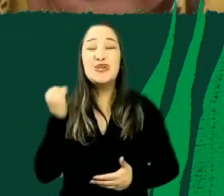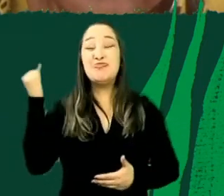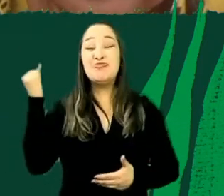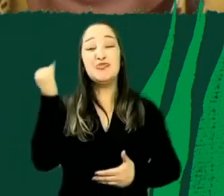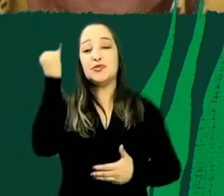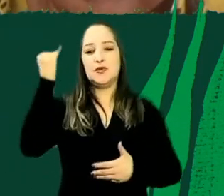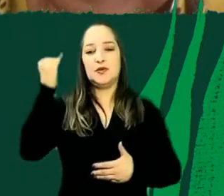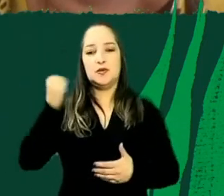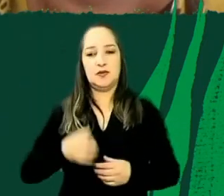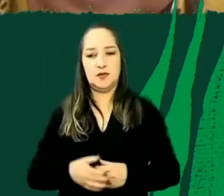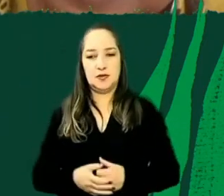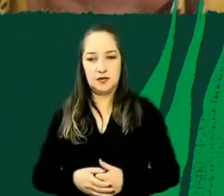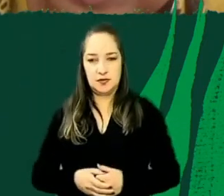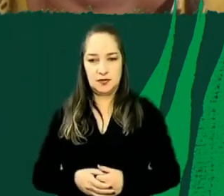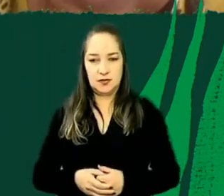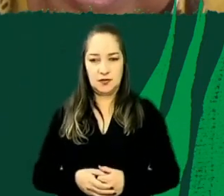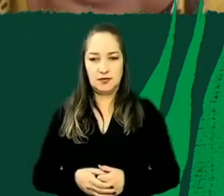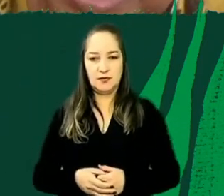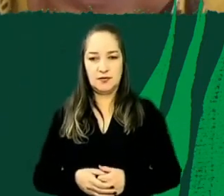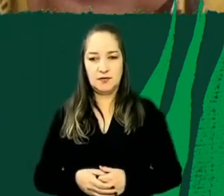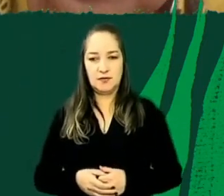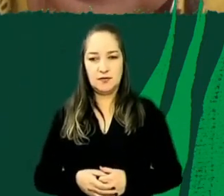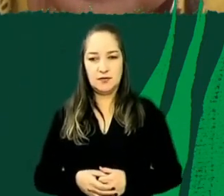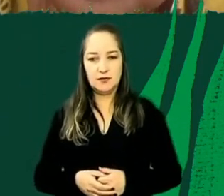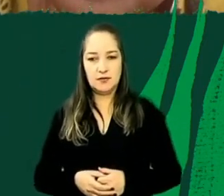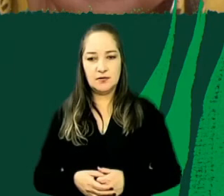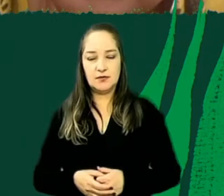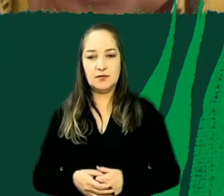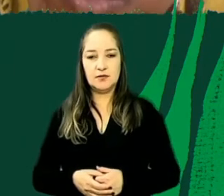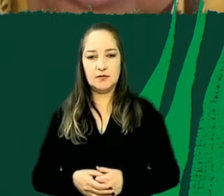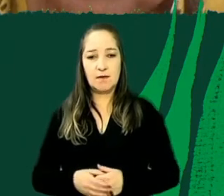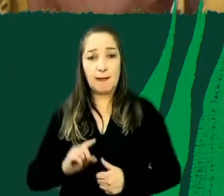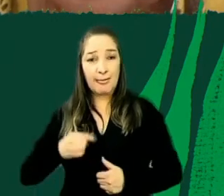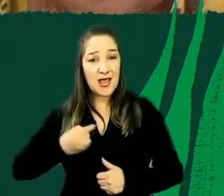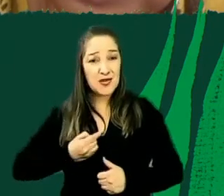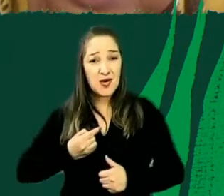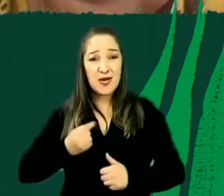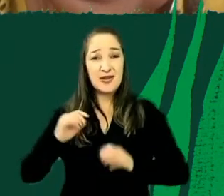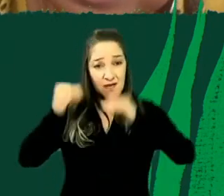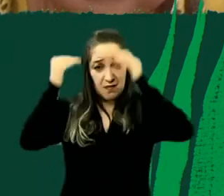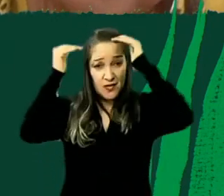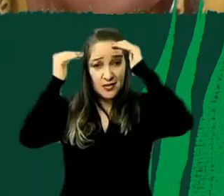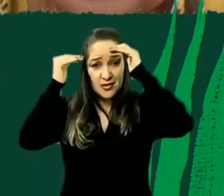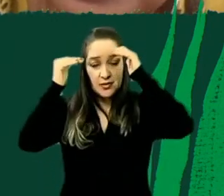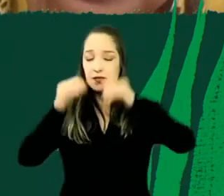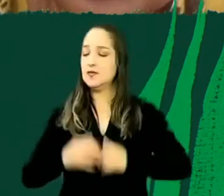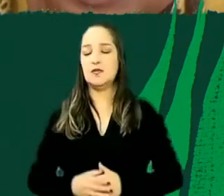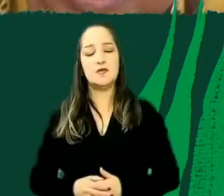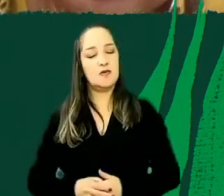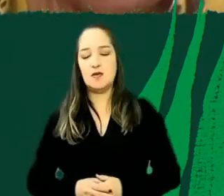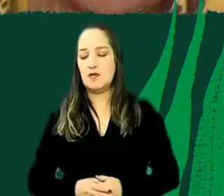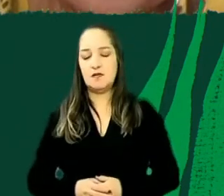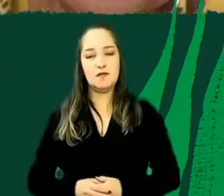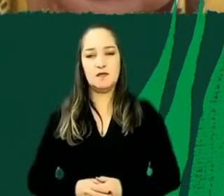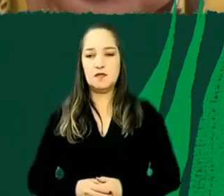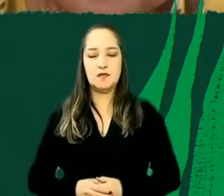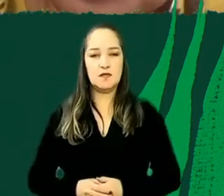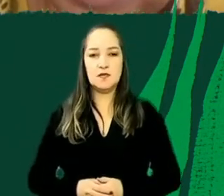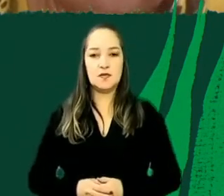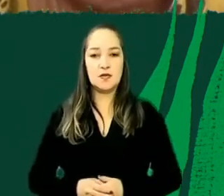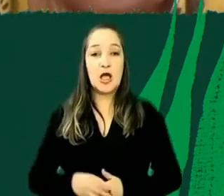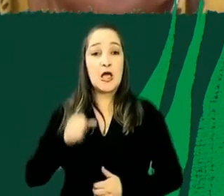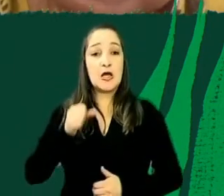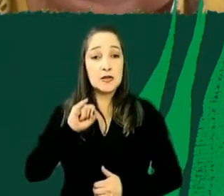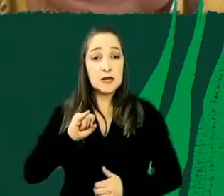We will not progress if we are bogged down with more children than we can take care of. And it's a terrible thing to do to